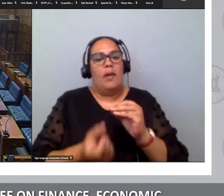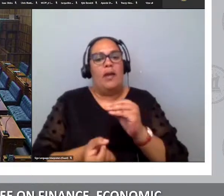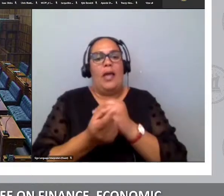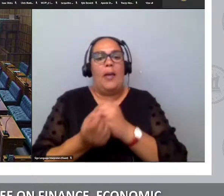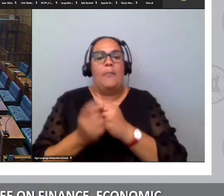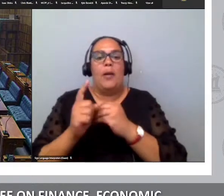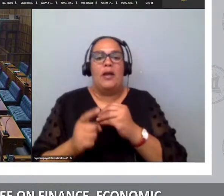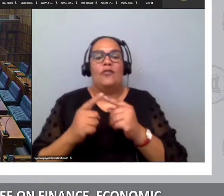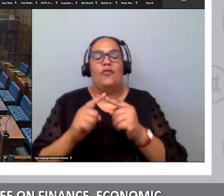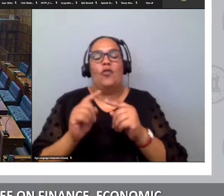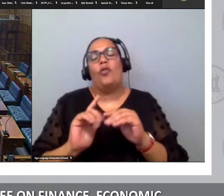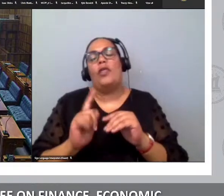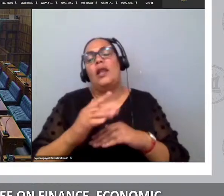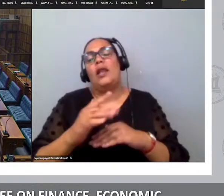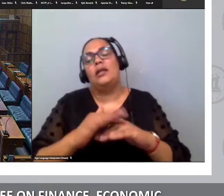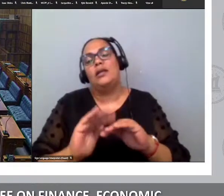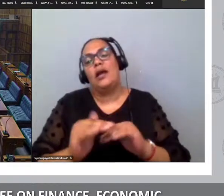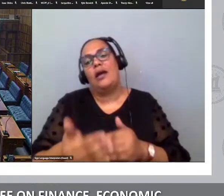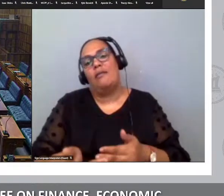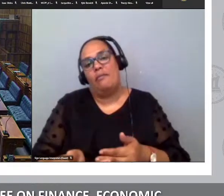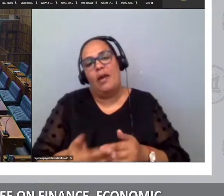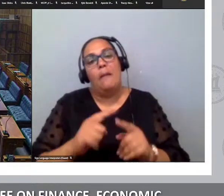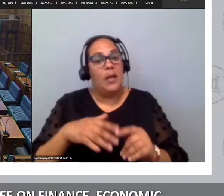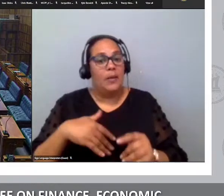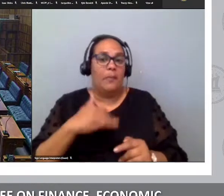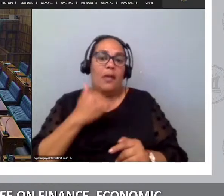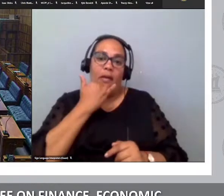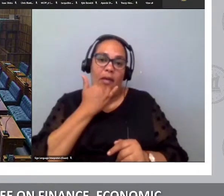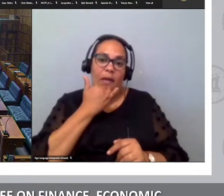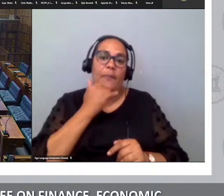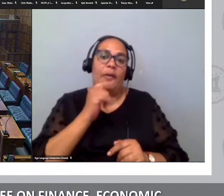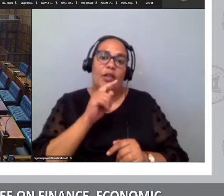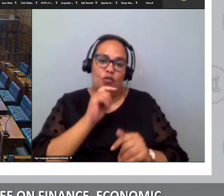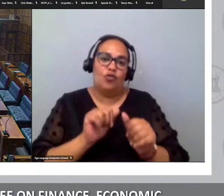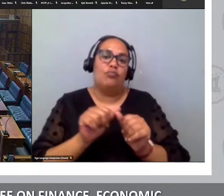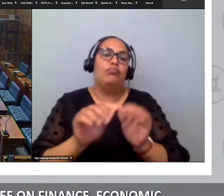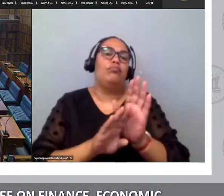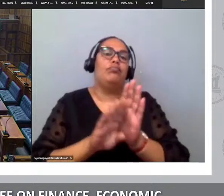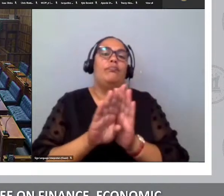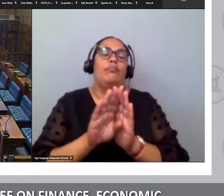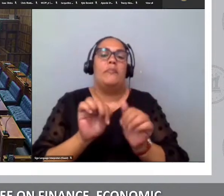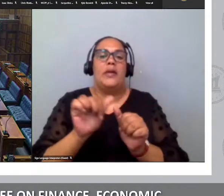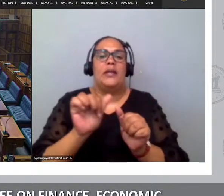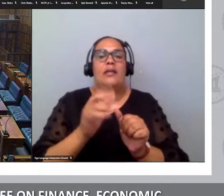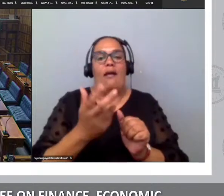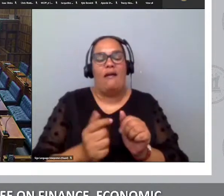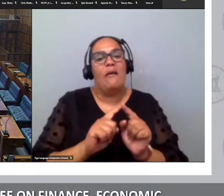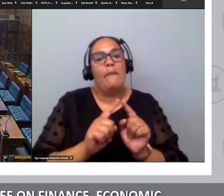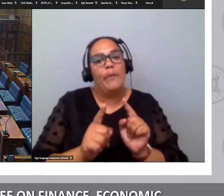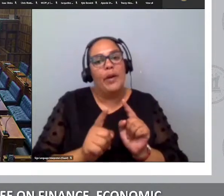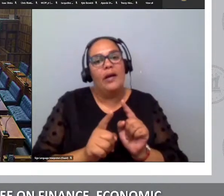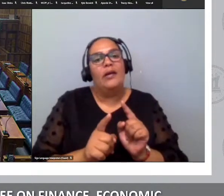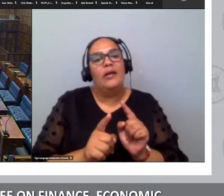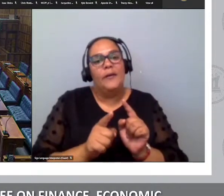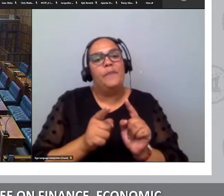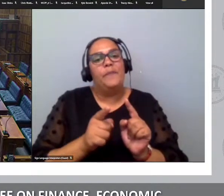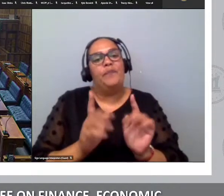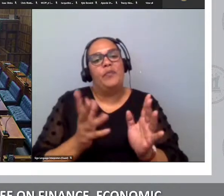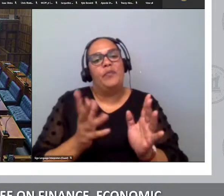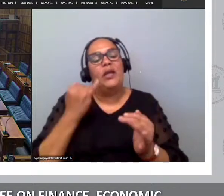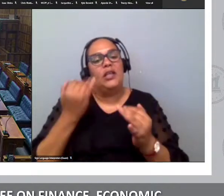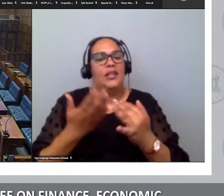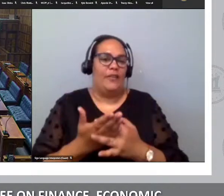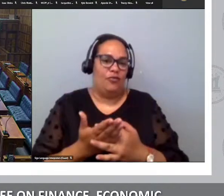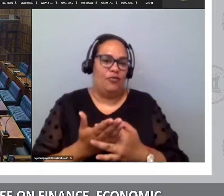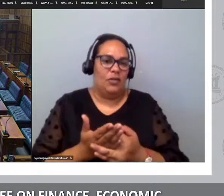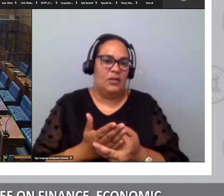latter part of the decidious I'm happy that it is getting better so that's the um that's intervention